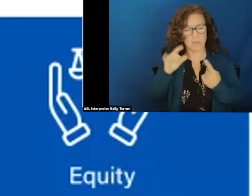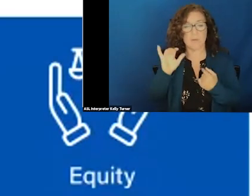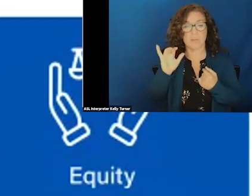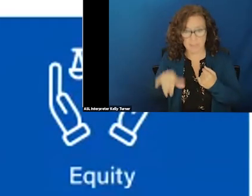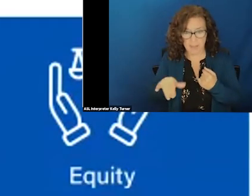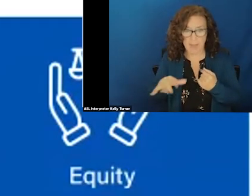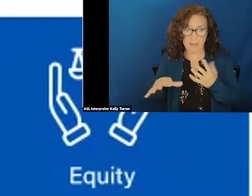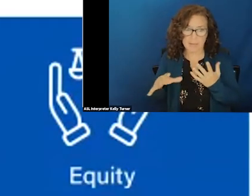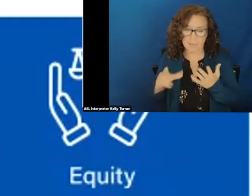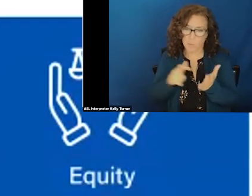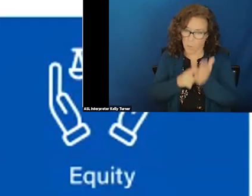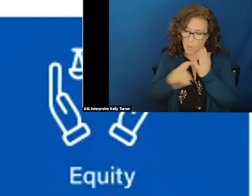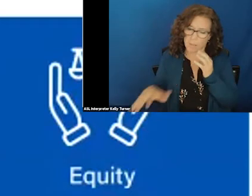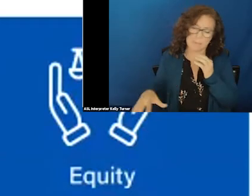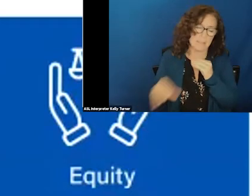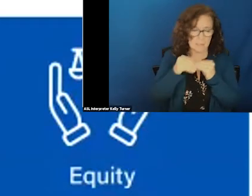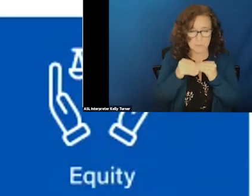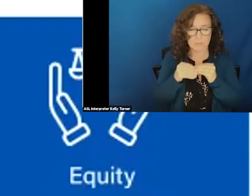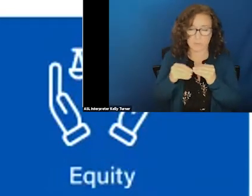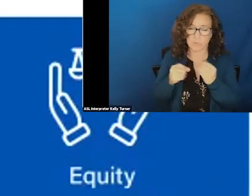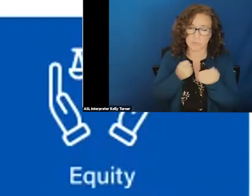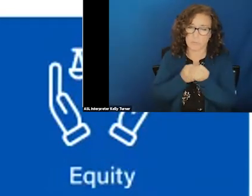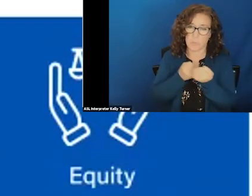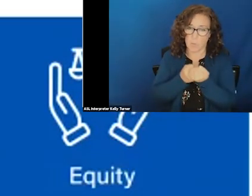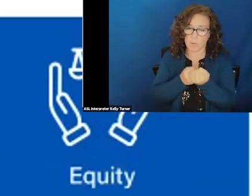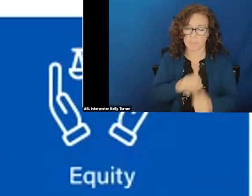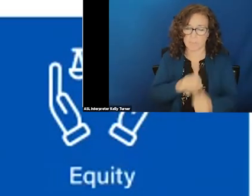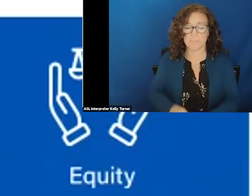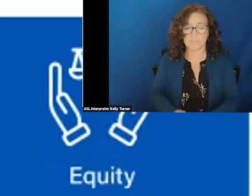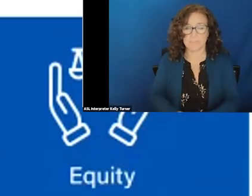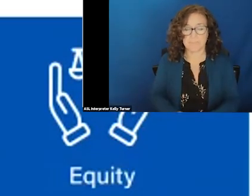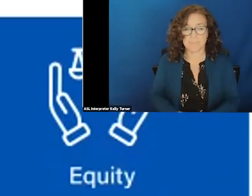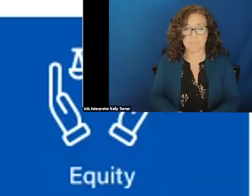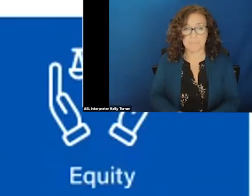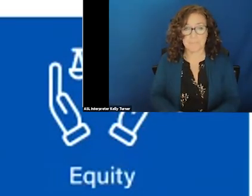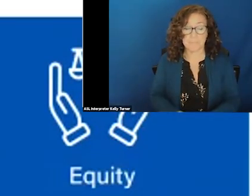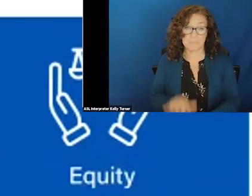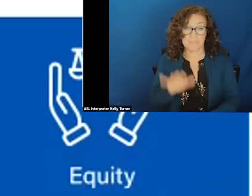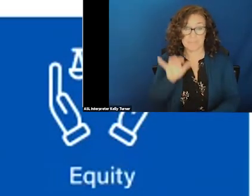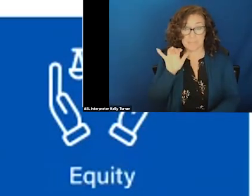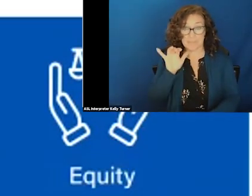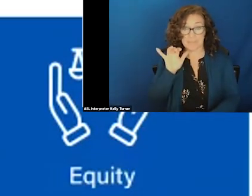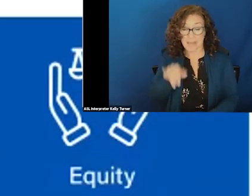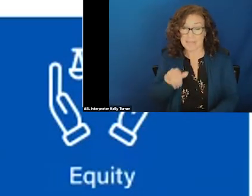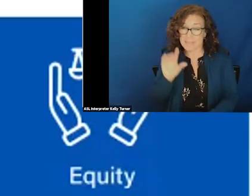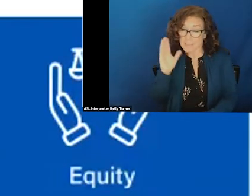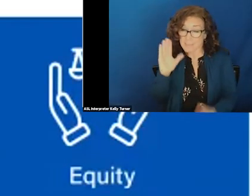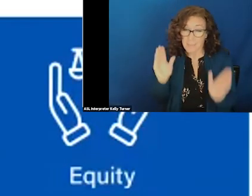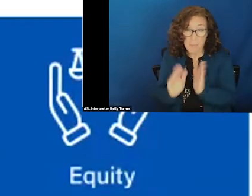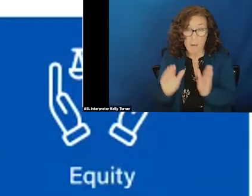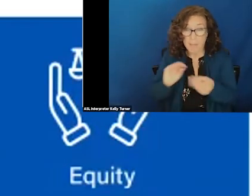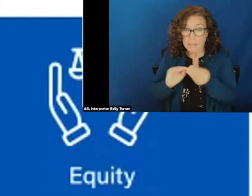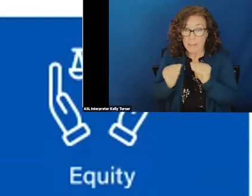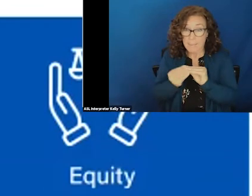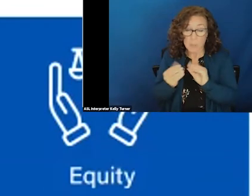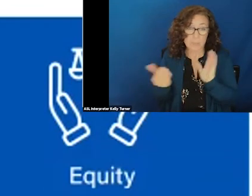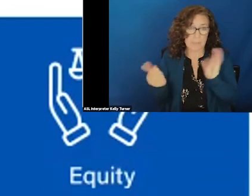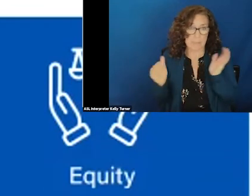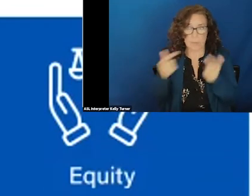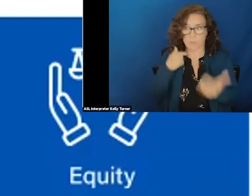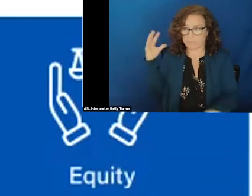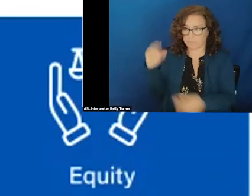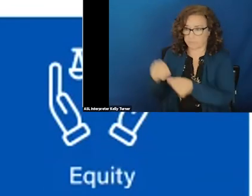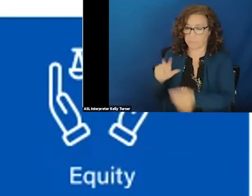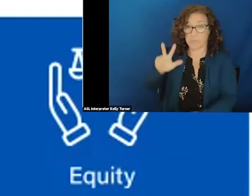of what we're using the funds for when we look at a $38 million investment from both federal and state funds,